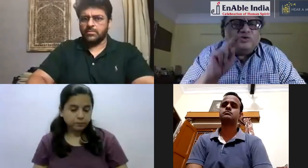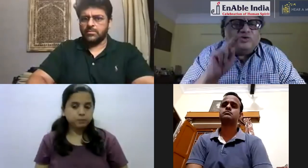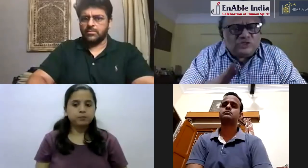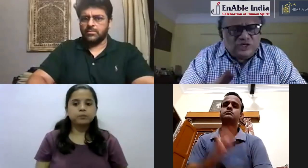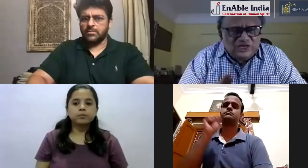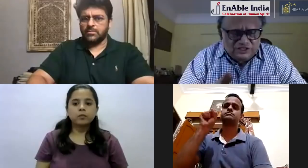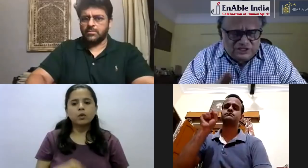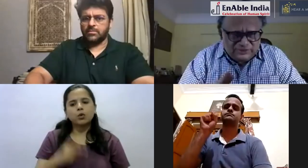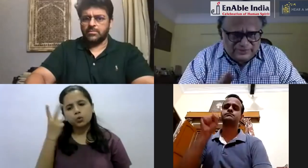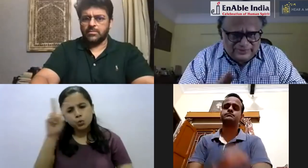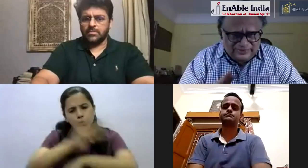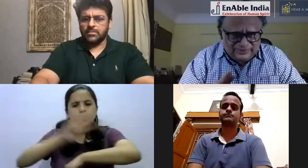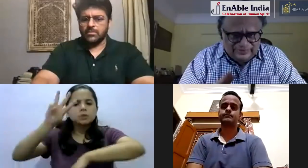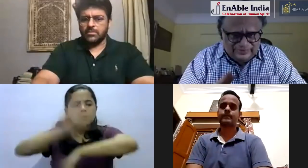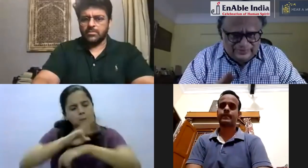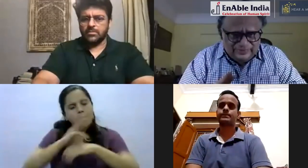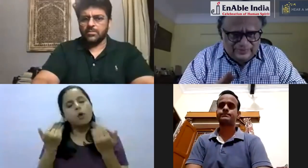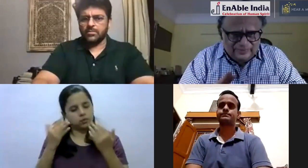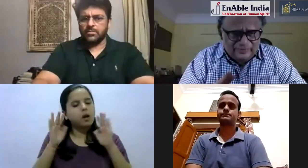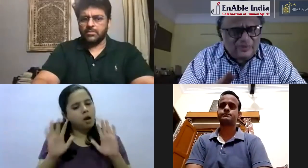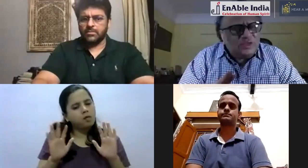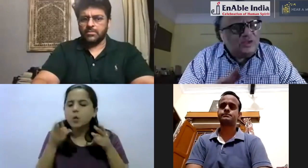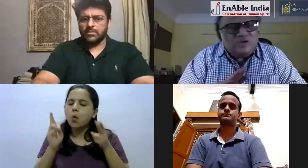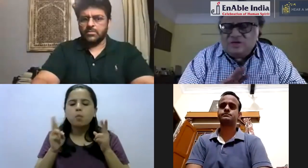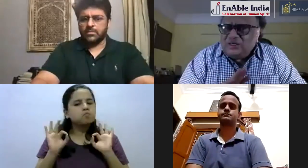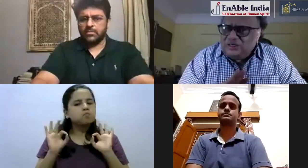for 2-3 days.